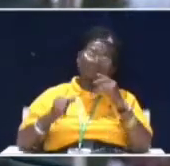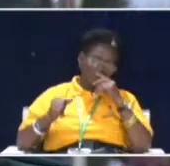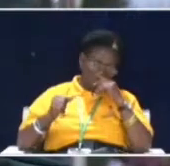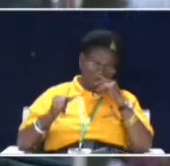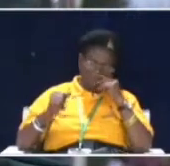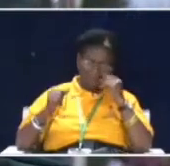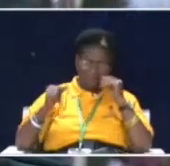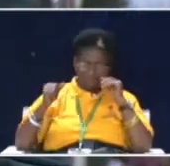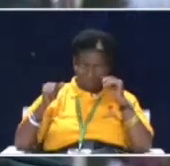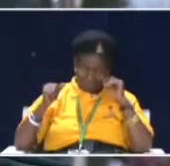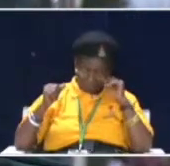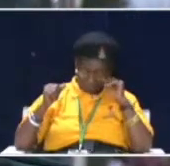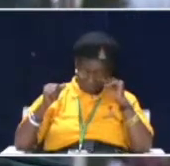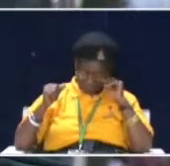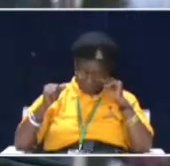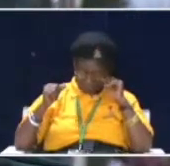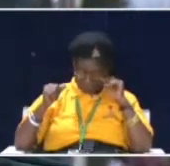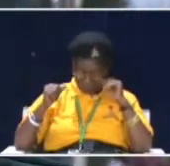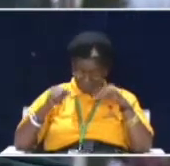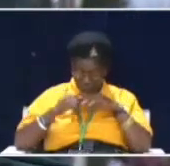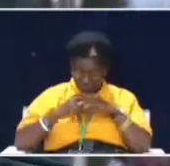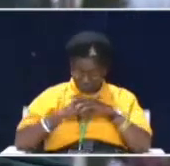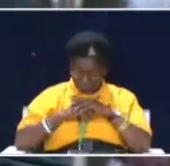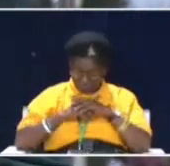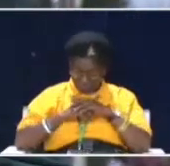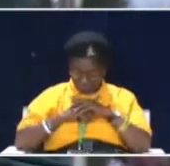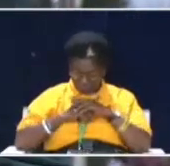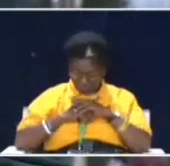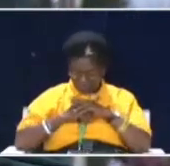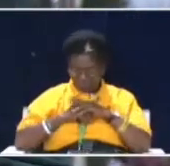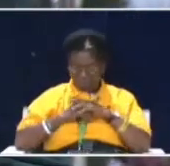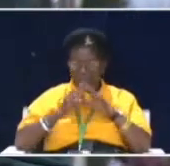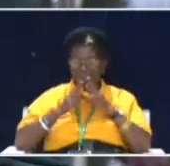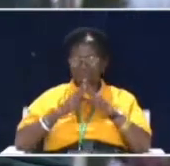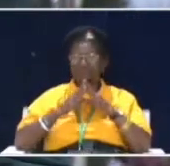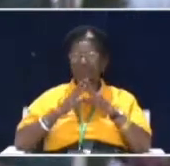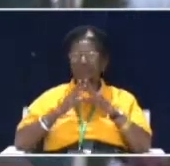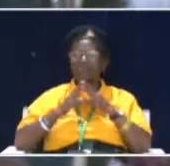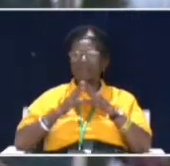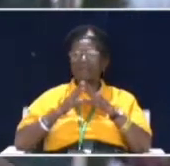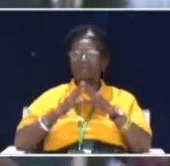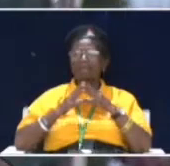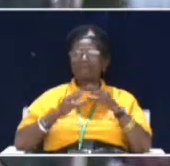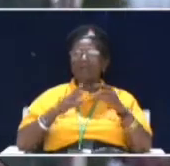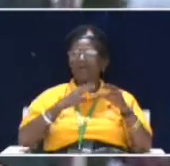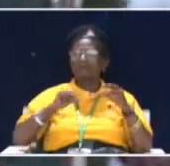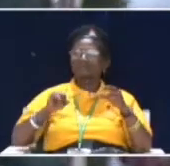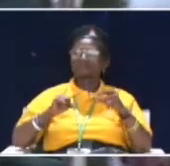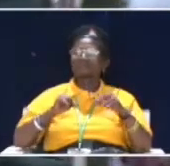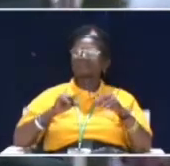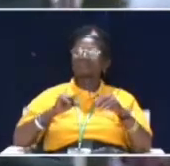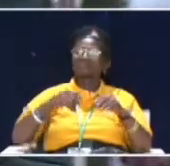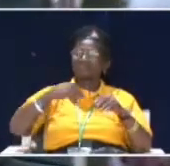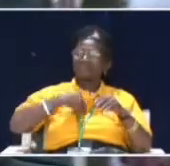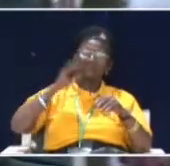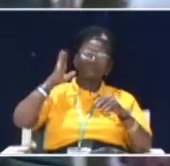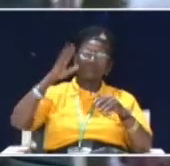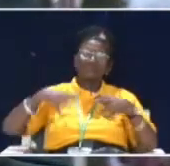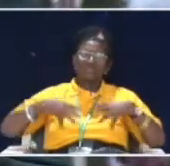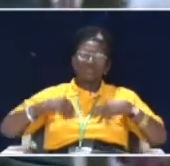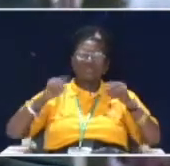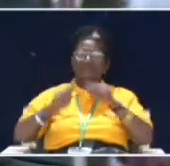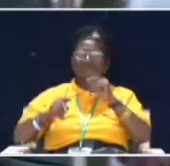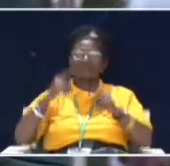lọ sí ipele tí èmi náà ó di ẹni tí ẹ lè lò láti wo àwọn ènìyàn sàn. And I will heal people for you. Màá sì wò wọ́n sàn